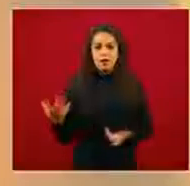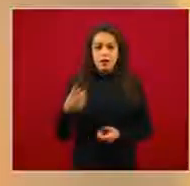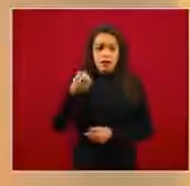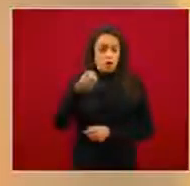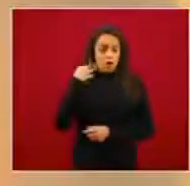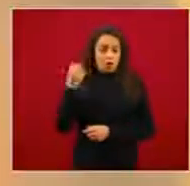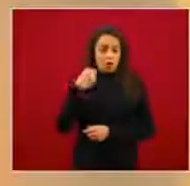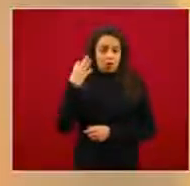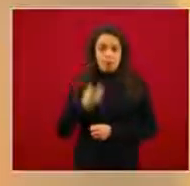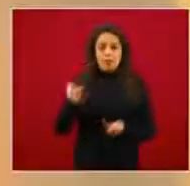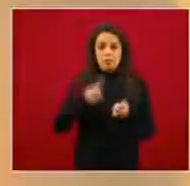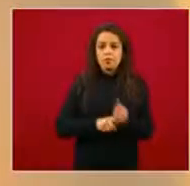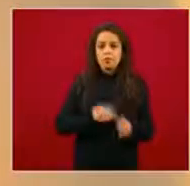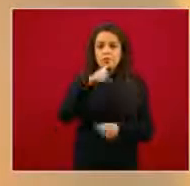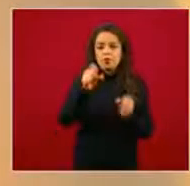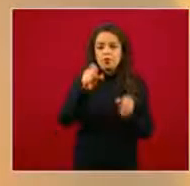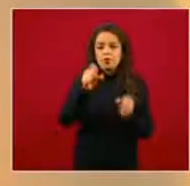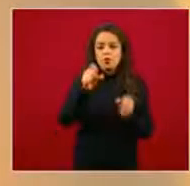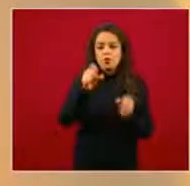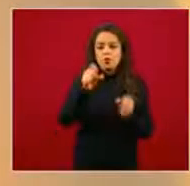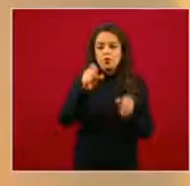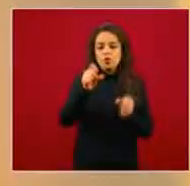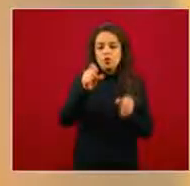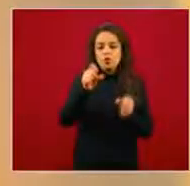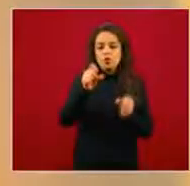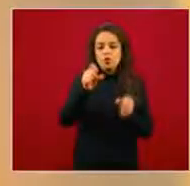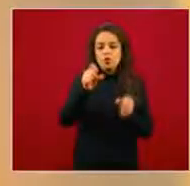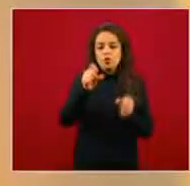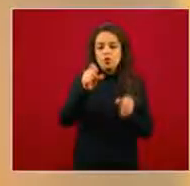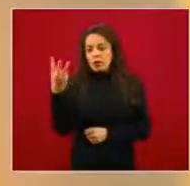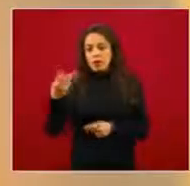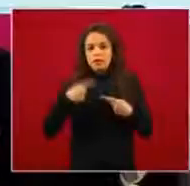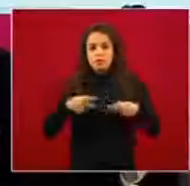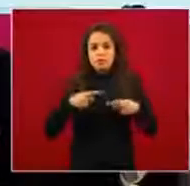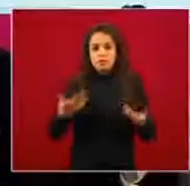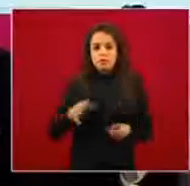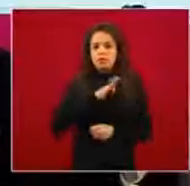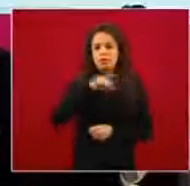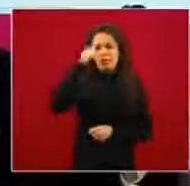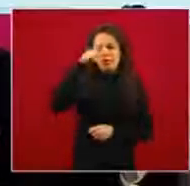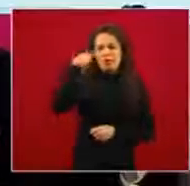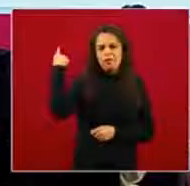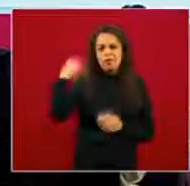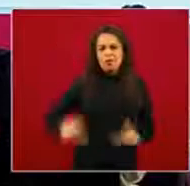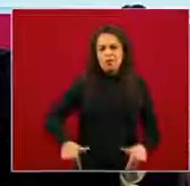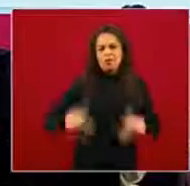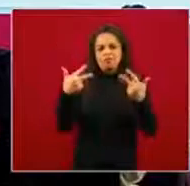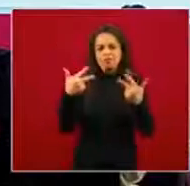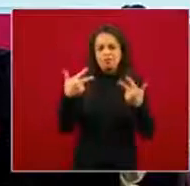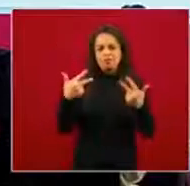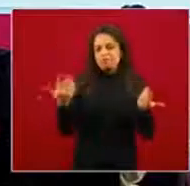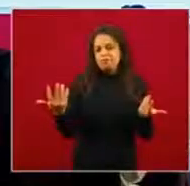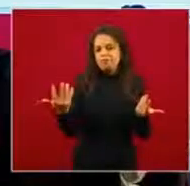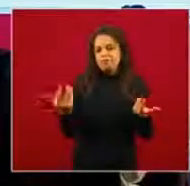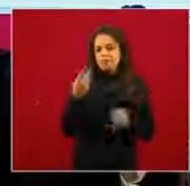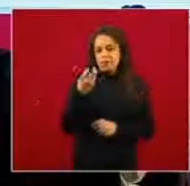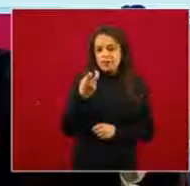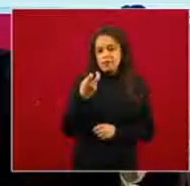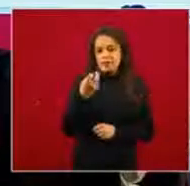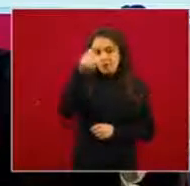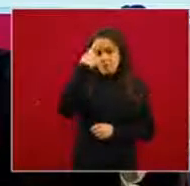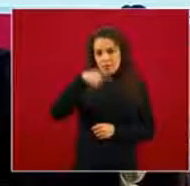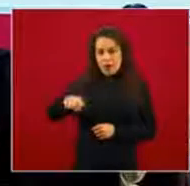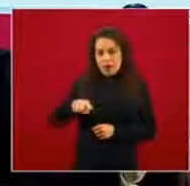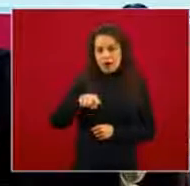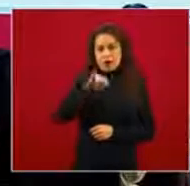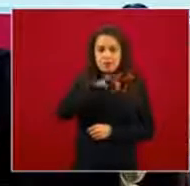conferences. For instance, a meeting room of a lot of people, we could have this meeting,